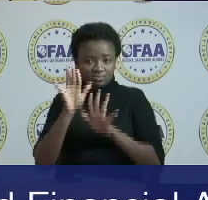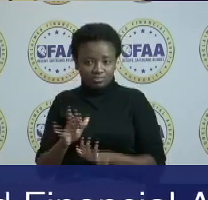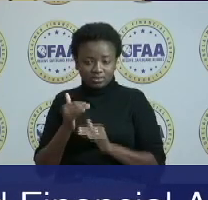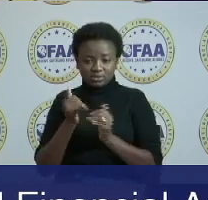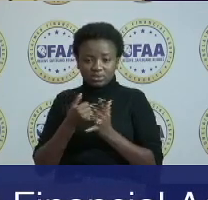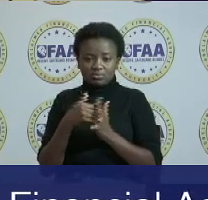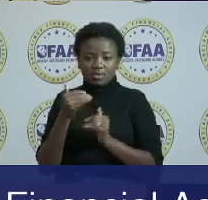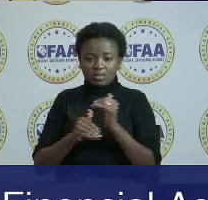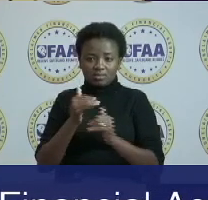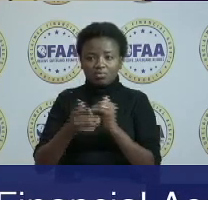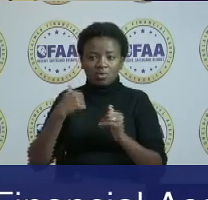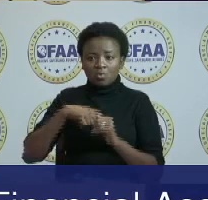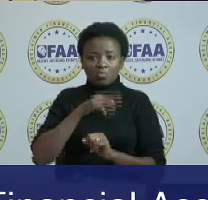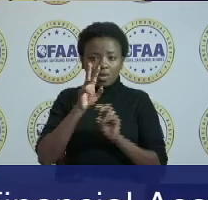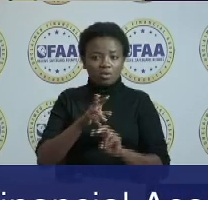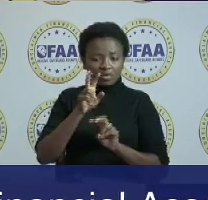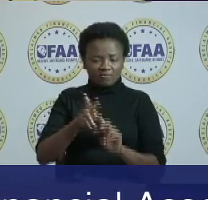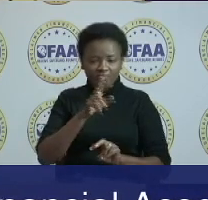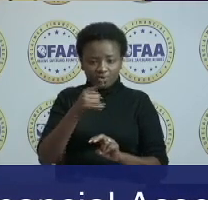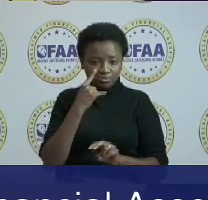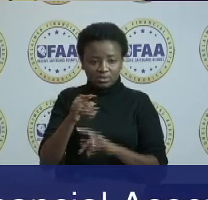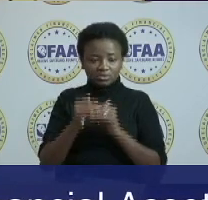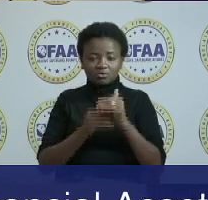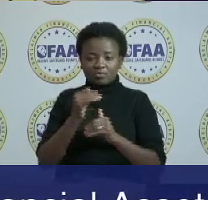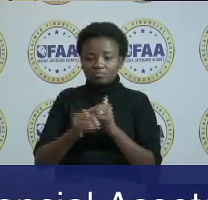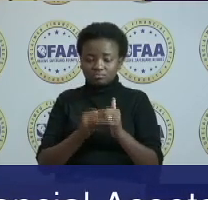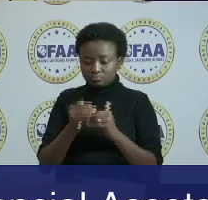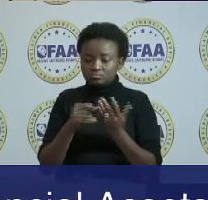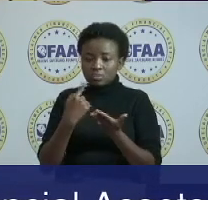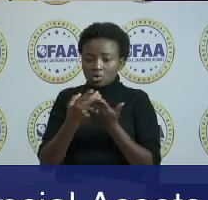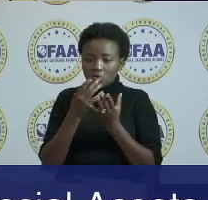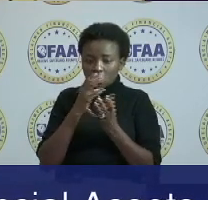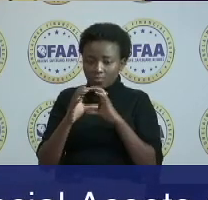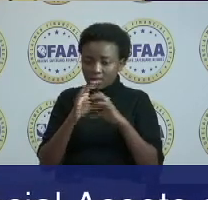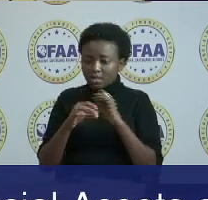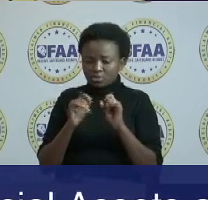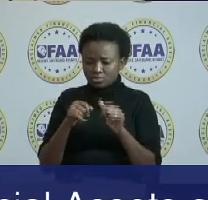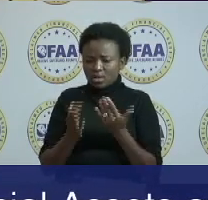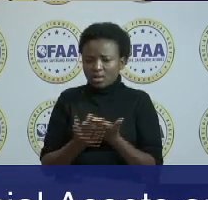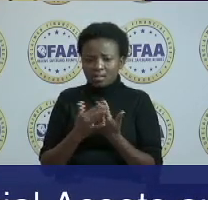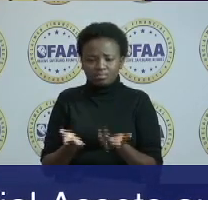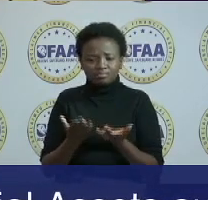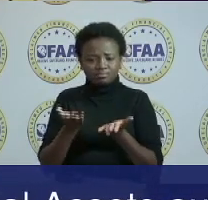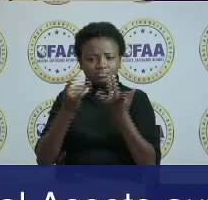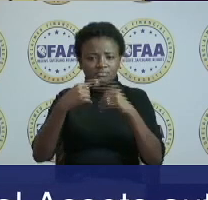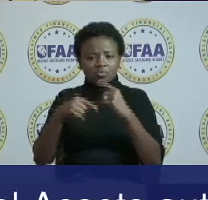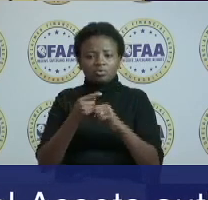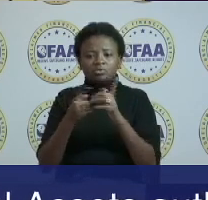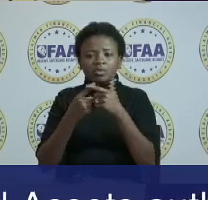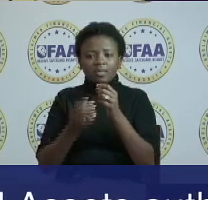process, and we are looking forward to see that this conversation will advance this discussion to make it and create